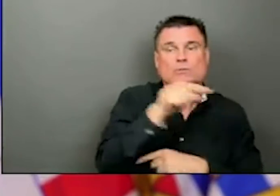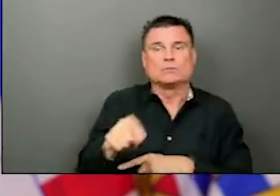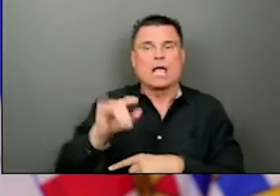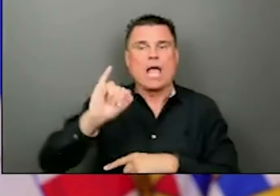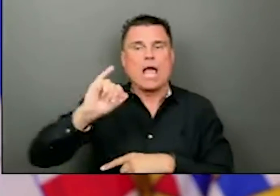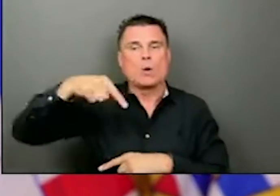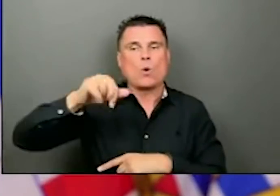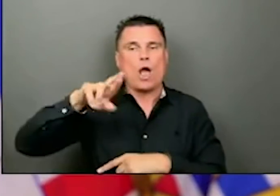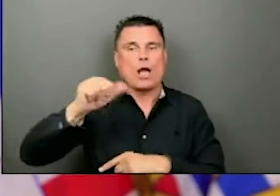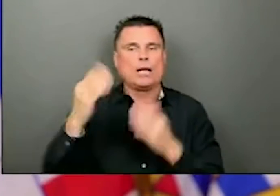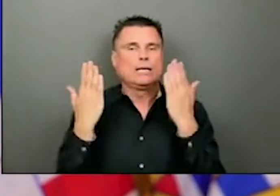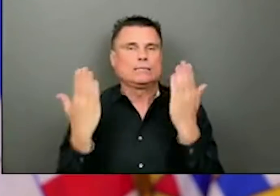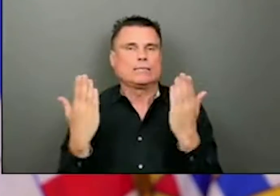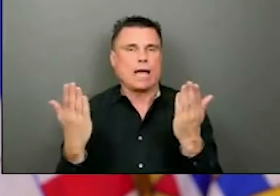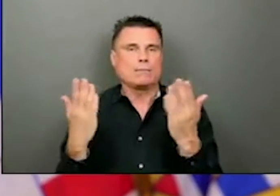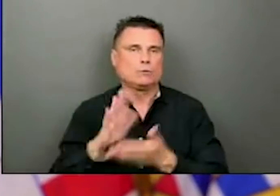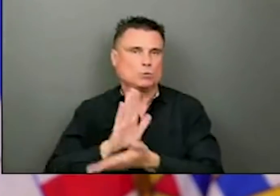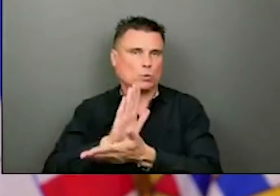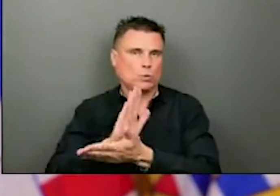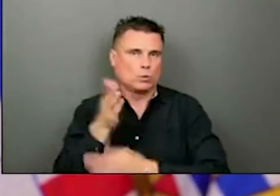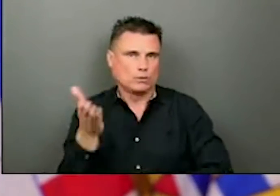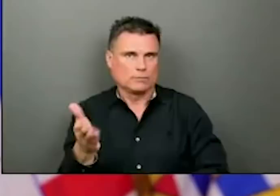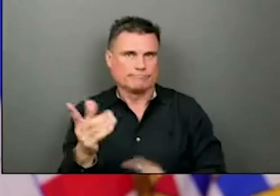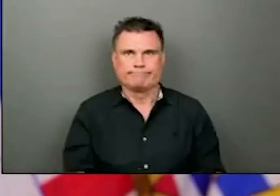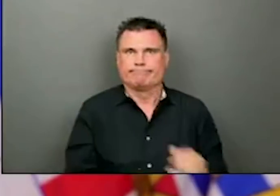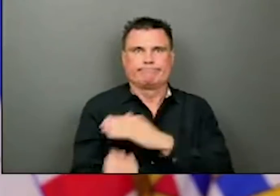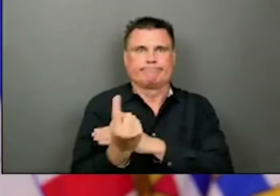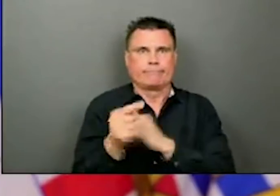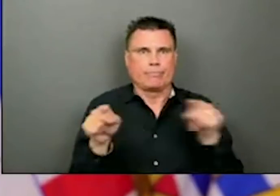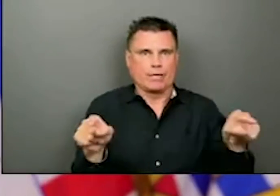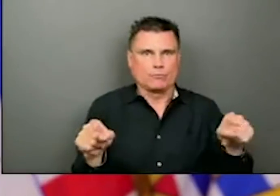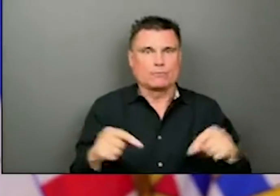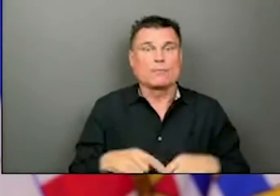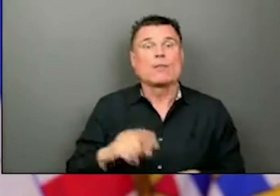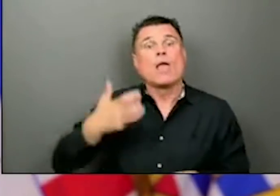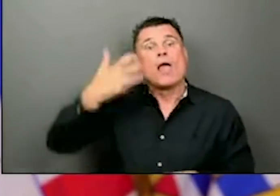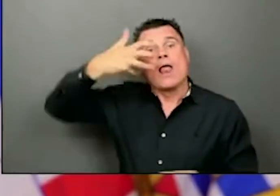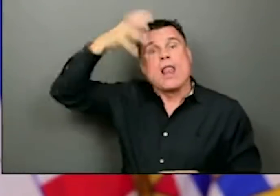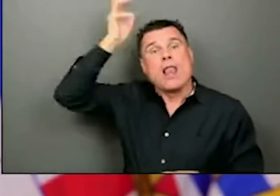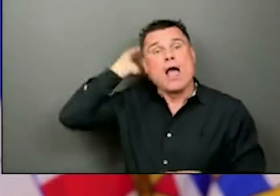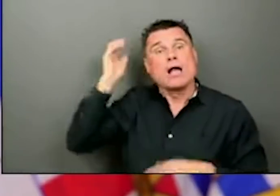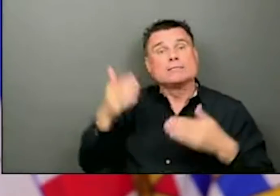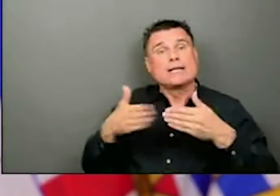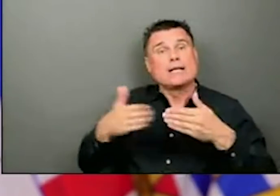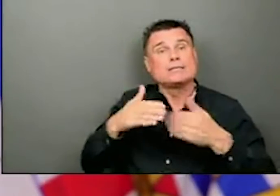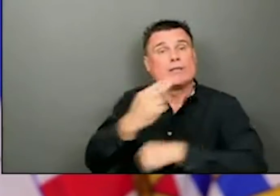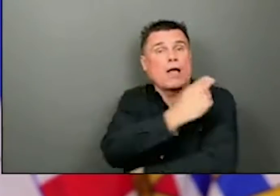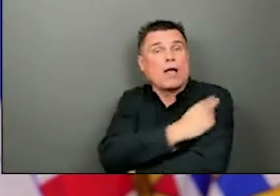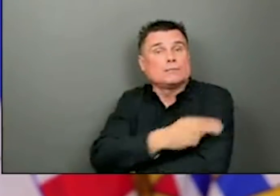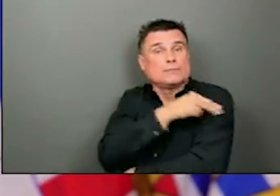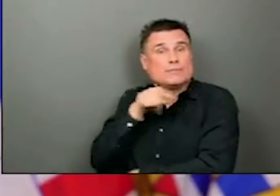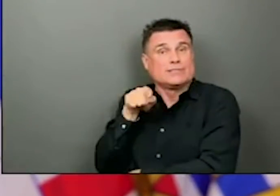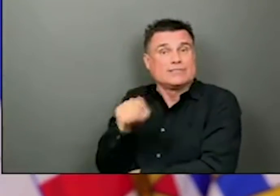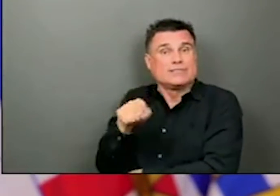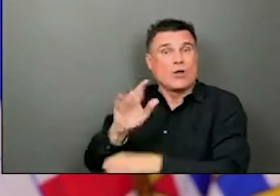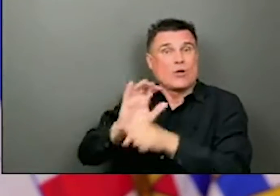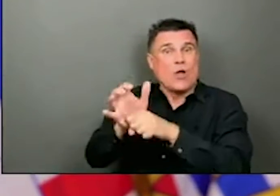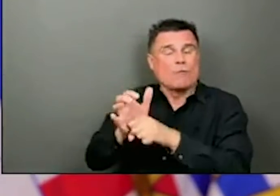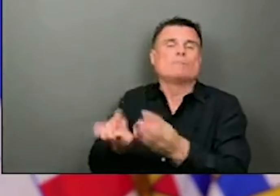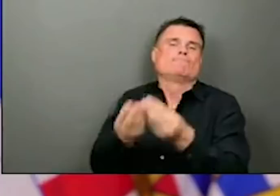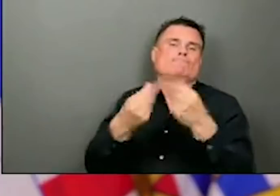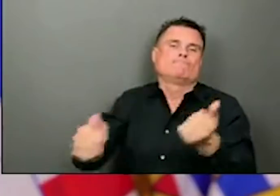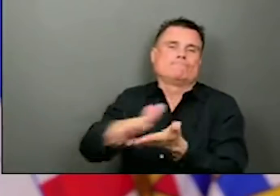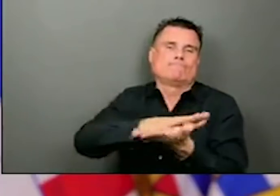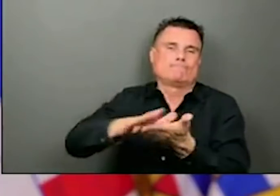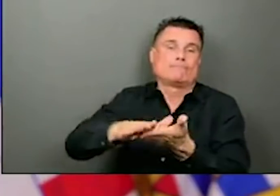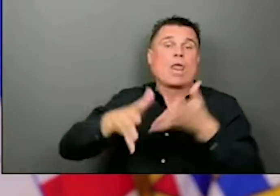Gate Hospital is now declared over. This means we have now 6 active outbreaks, 5 in long-term care, 1 in assisted living, and 1 in